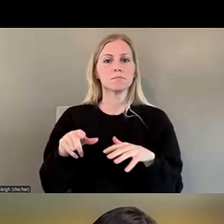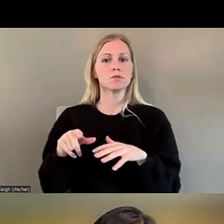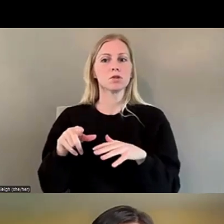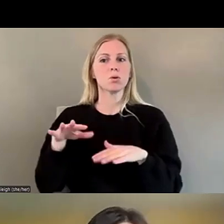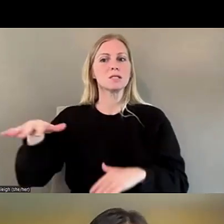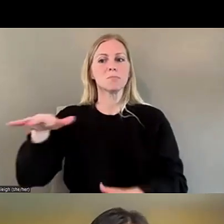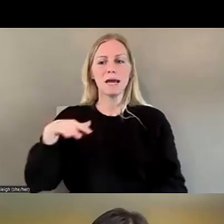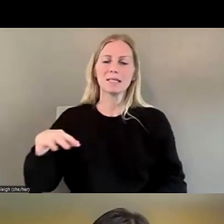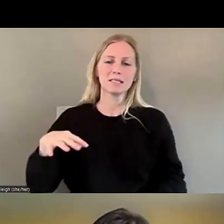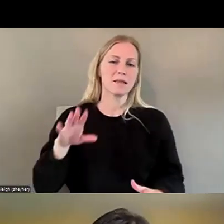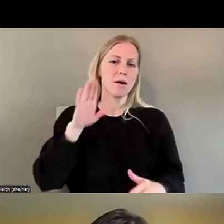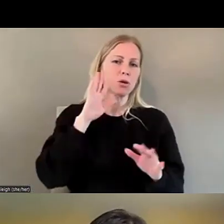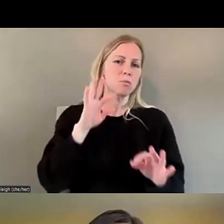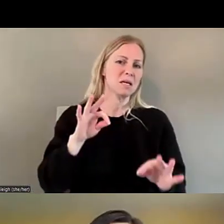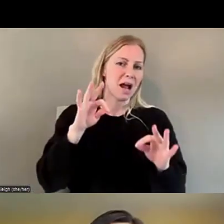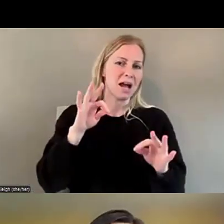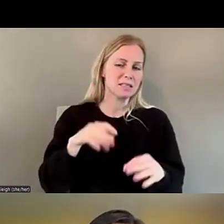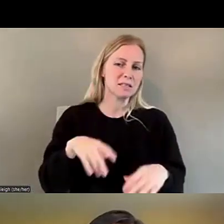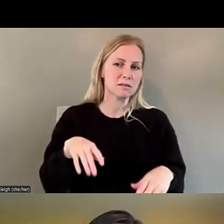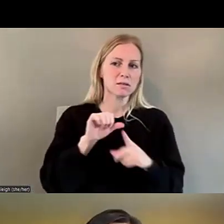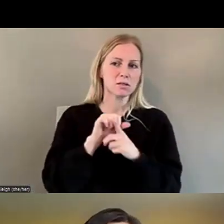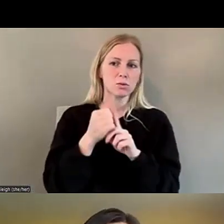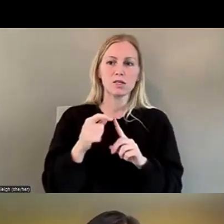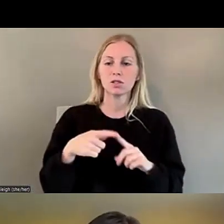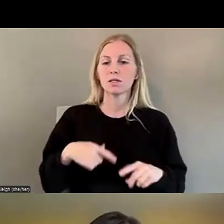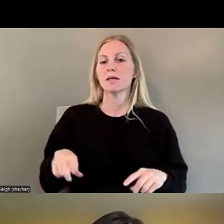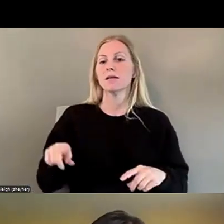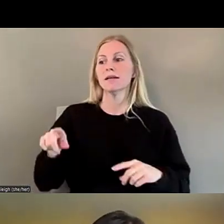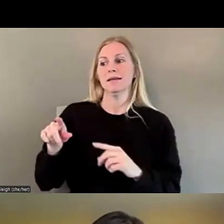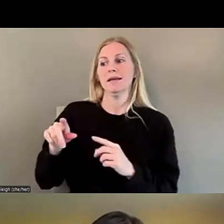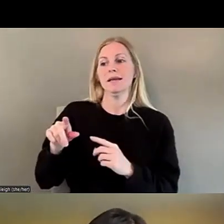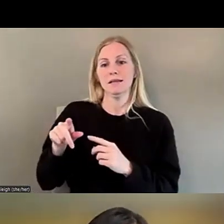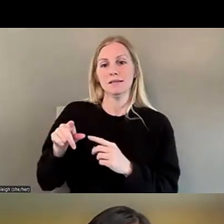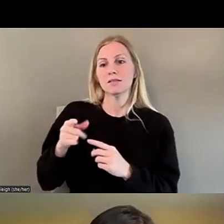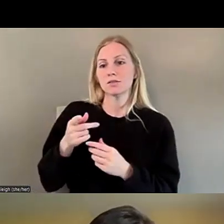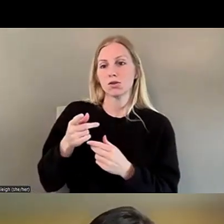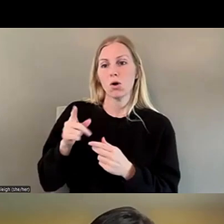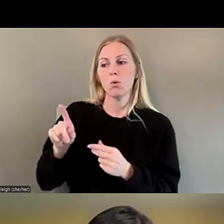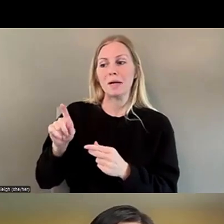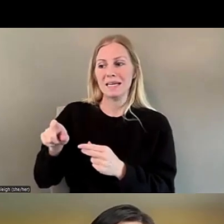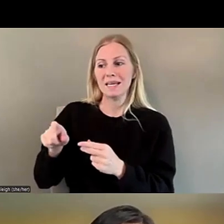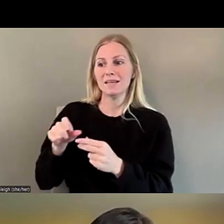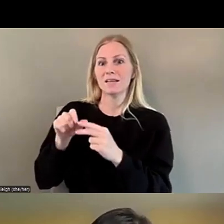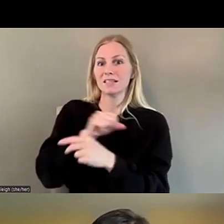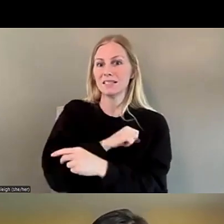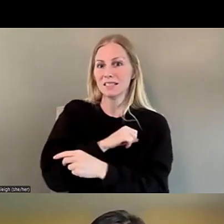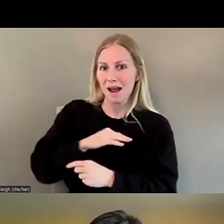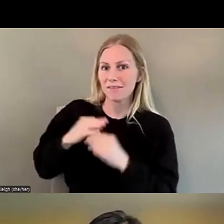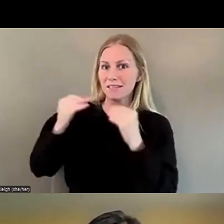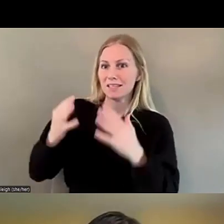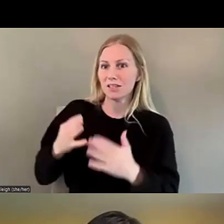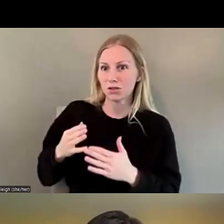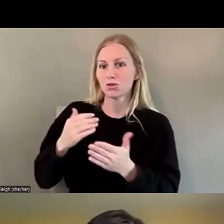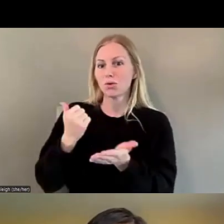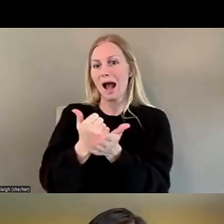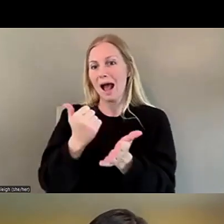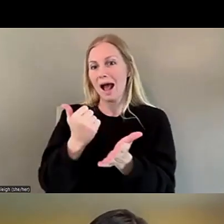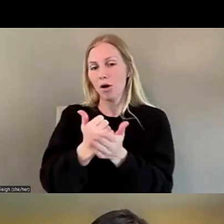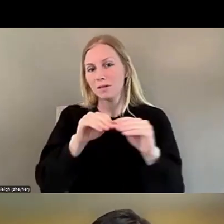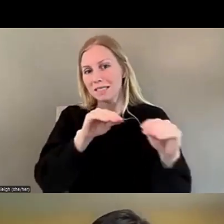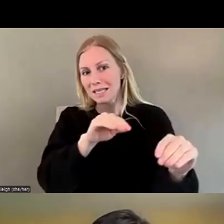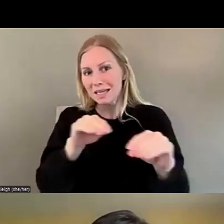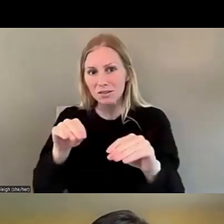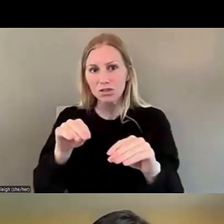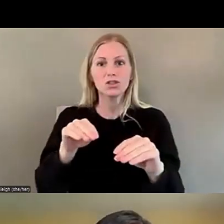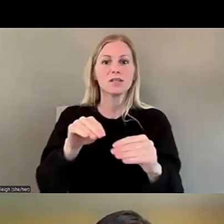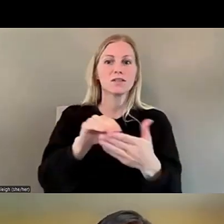teacher staff support that's needed to help a student learn those skills from like a supportive and